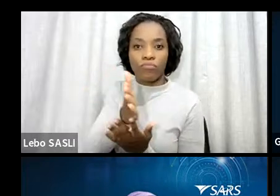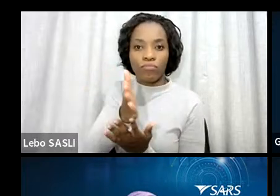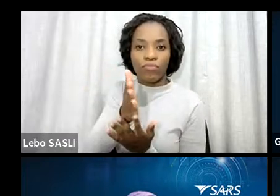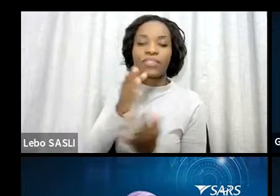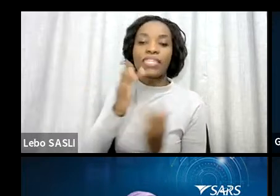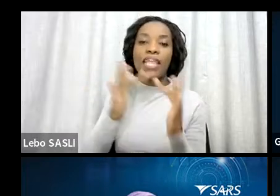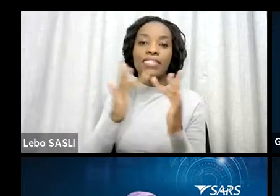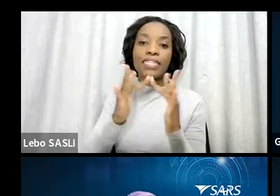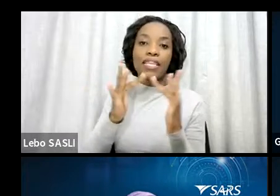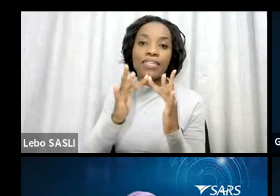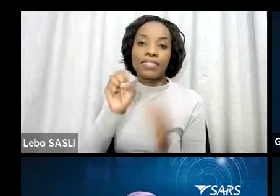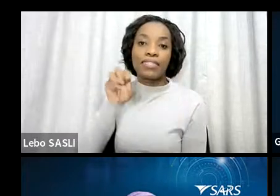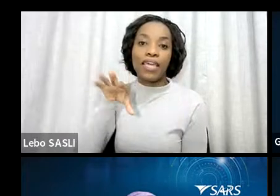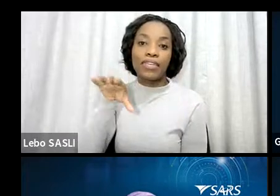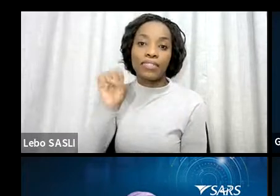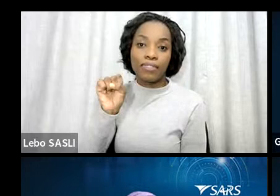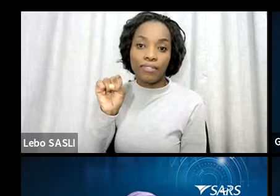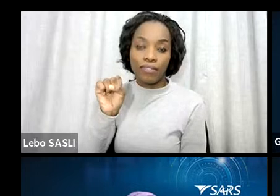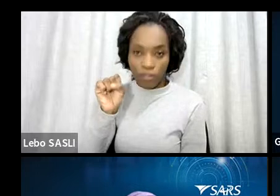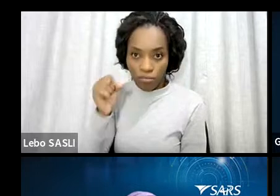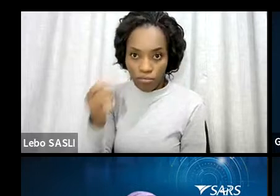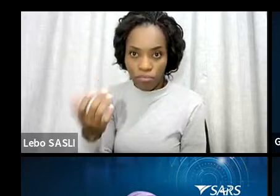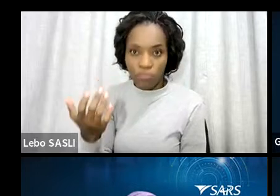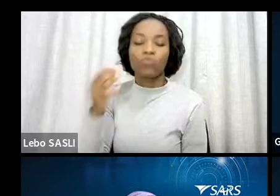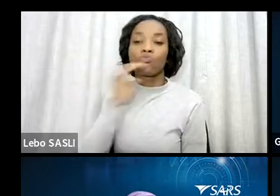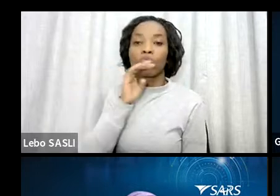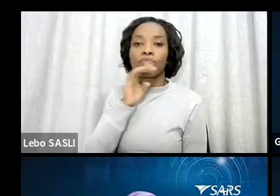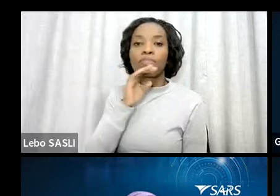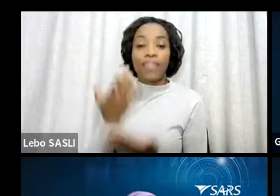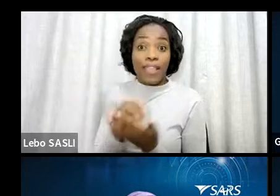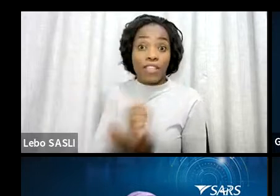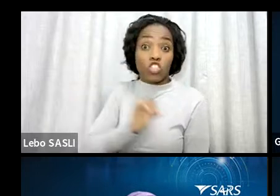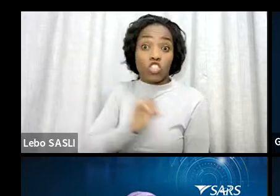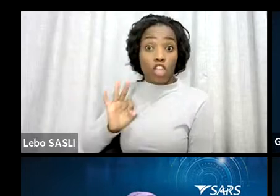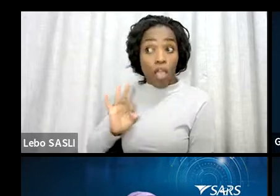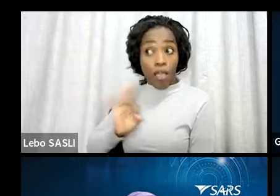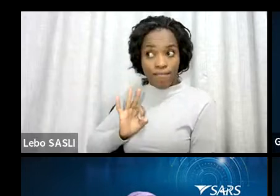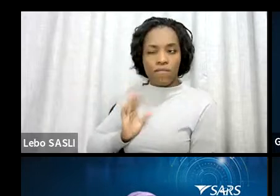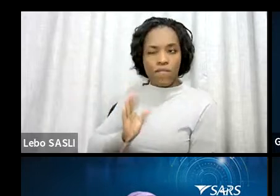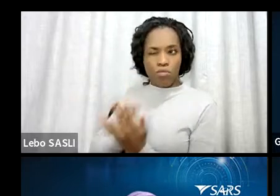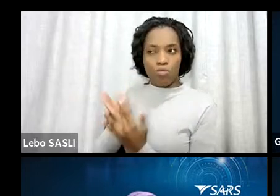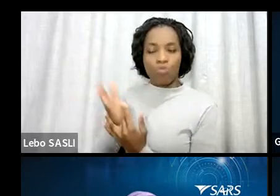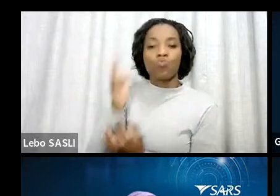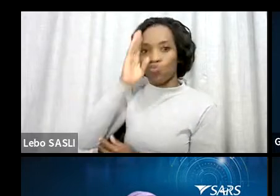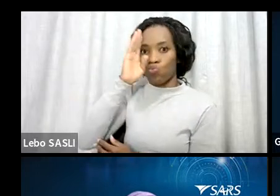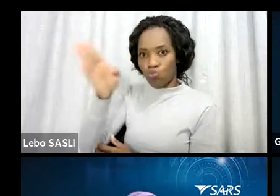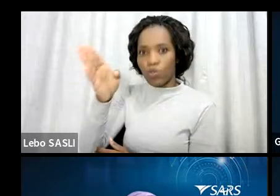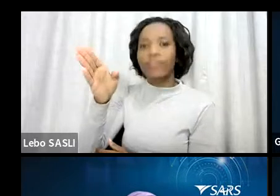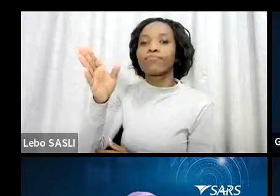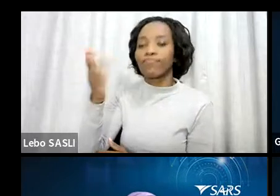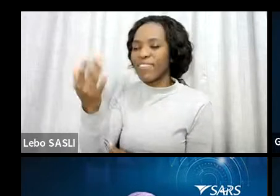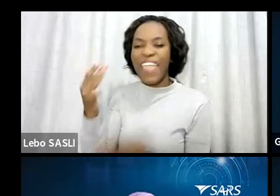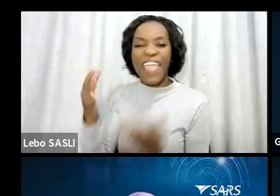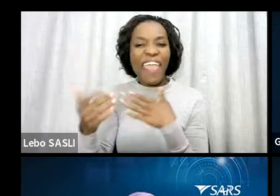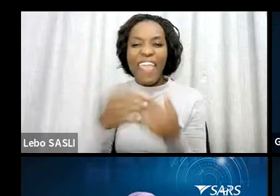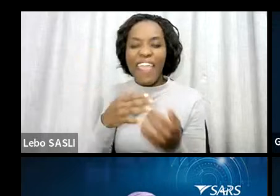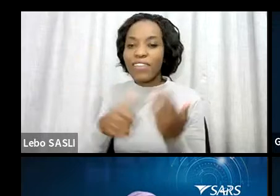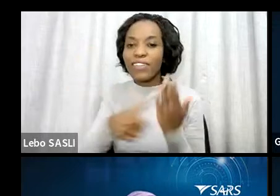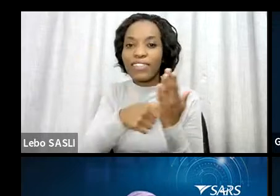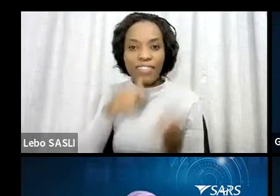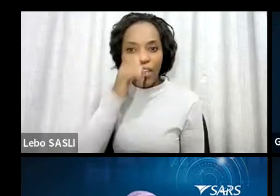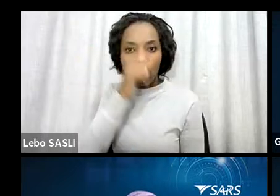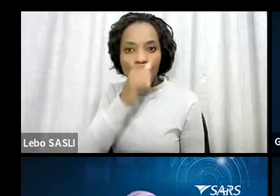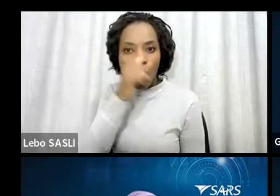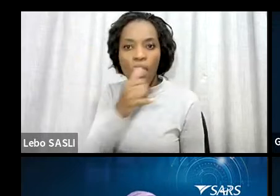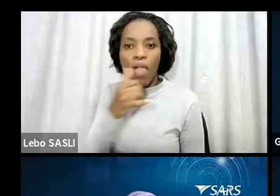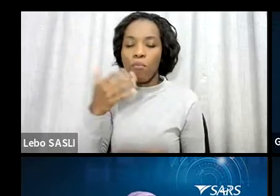internet platform where colleagues can go straight to reporting of a tax crime, and there they can